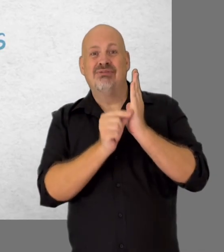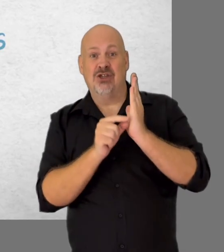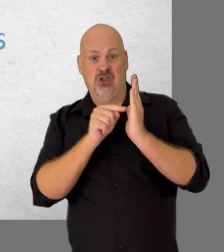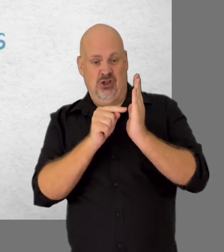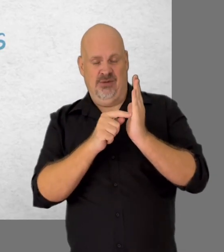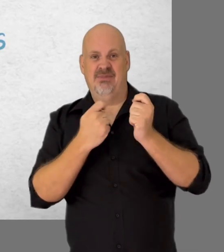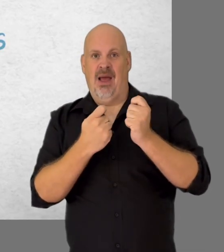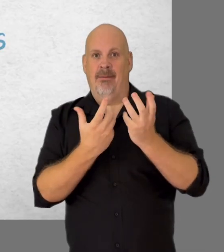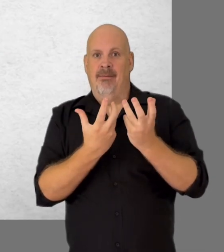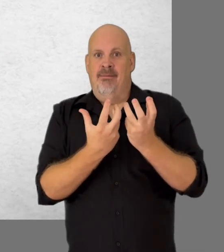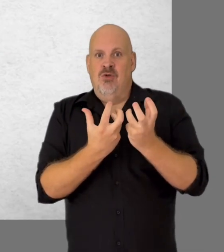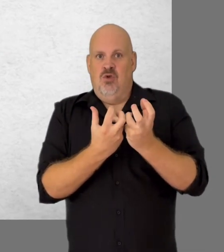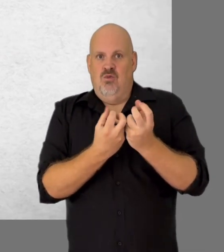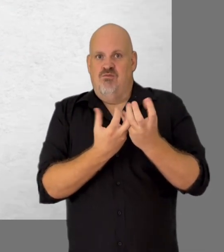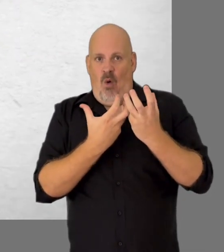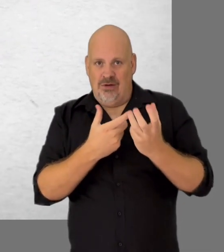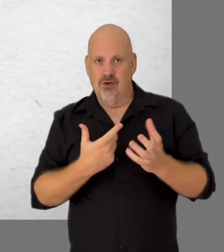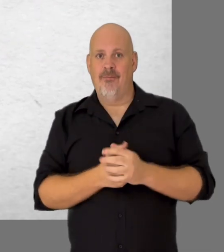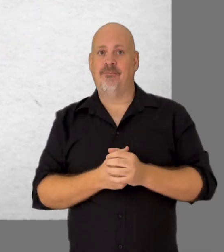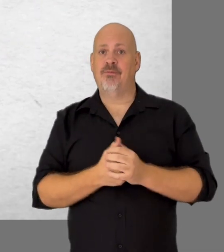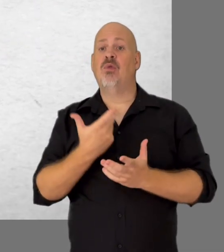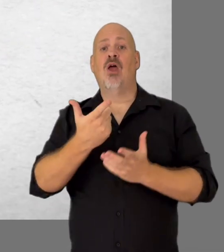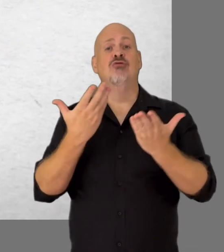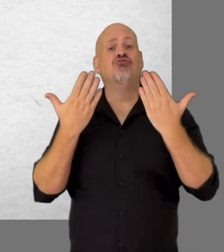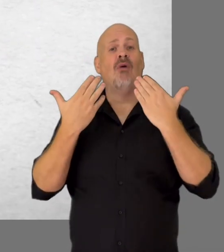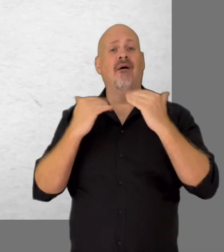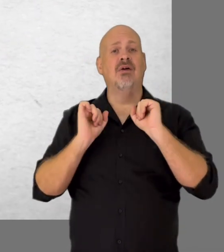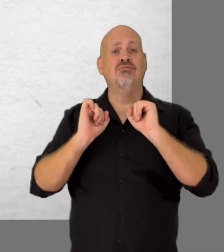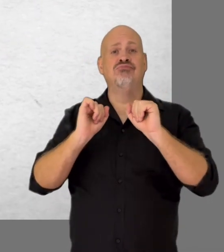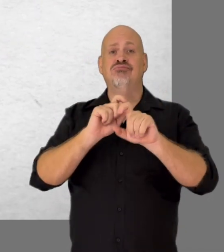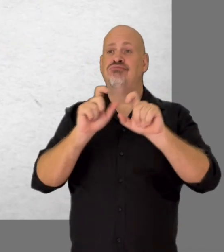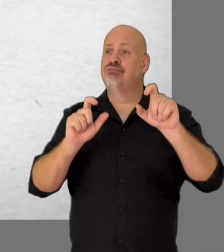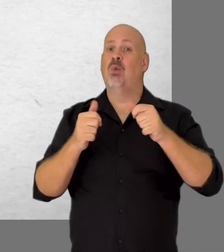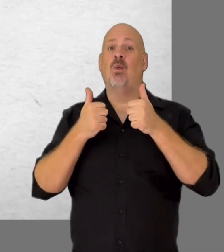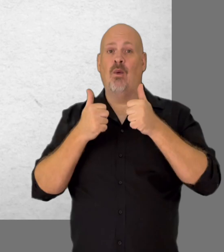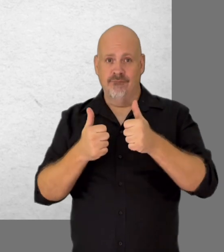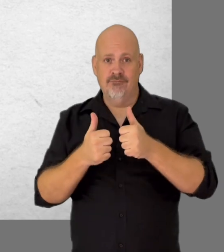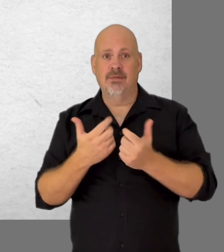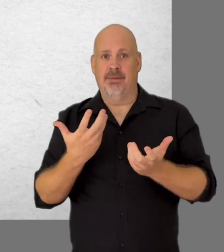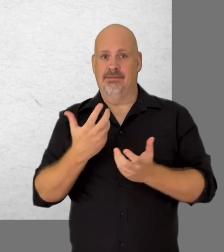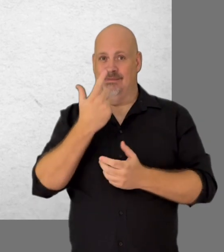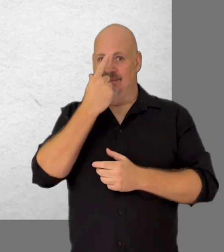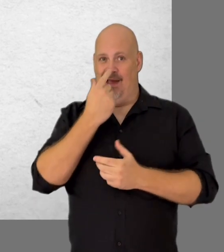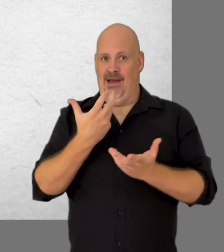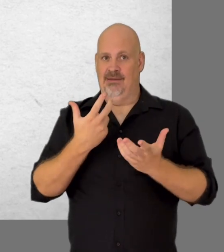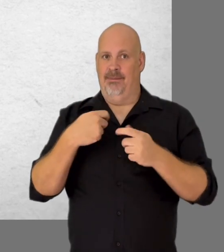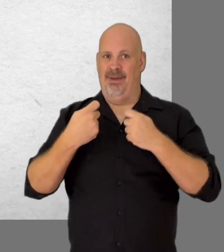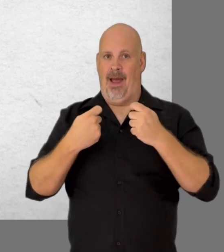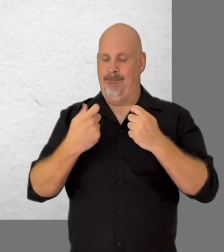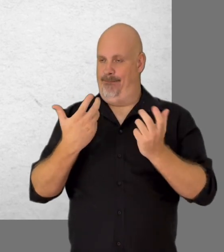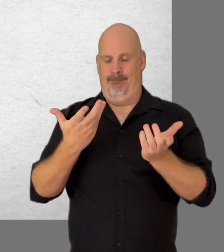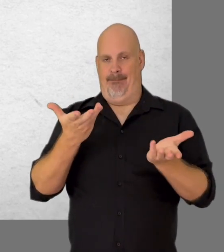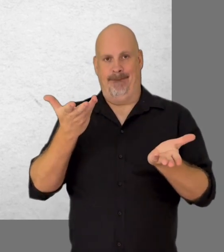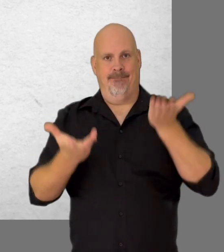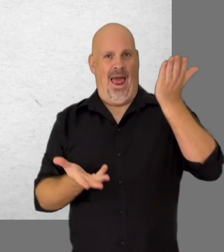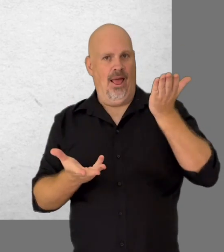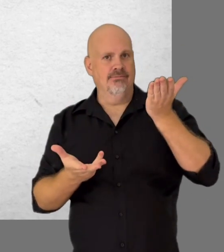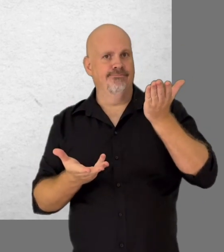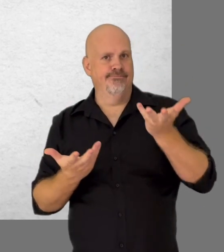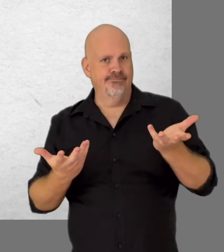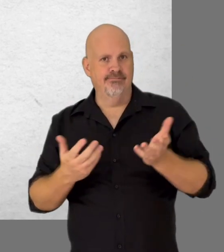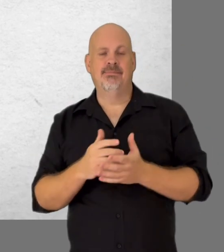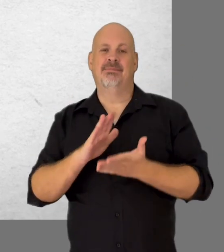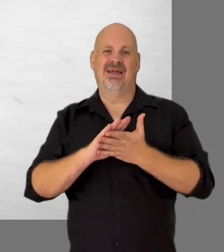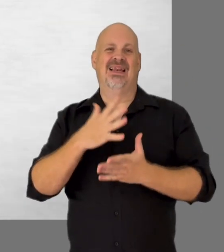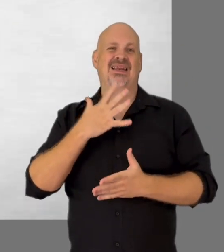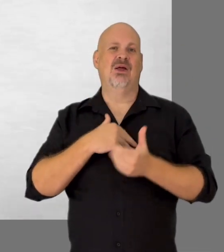and mould can grow. If you draft-proof your home but ventilation is not also considered, then moisture levels can rise and push